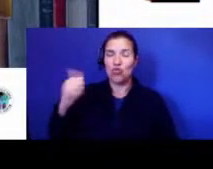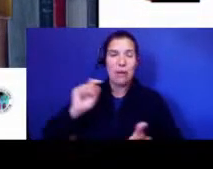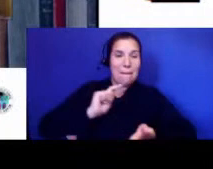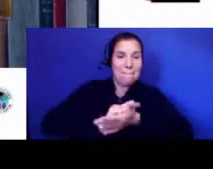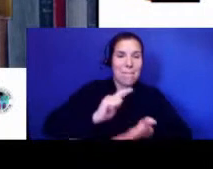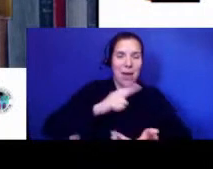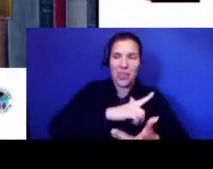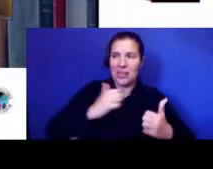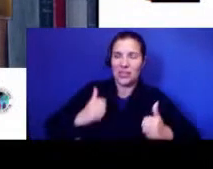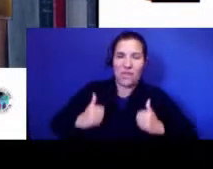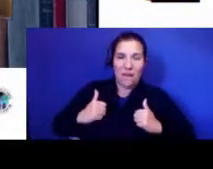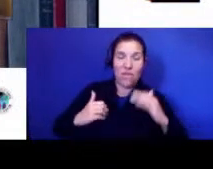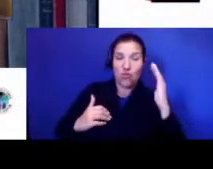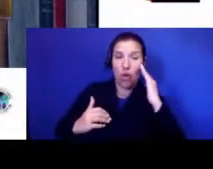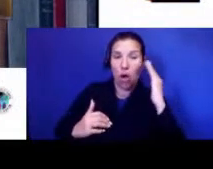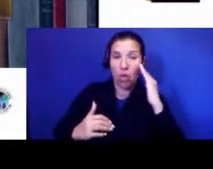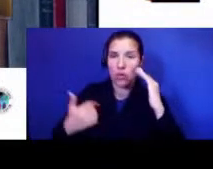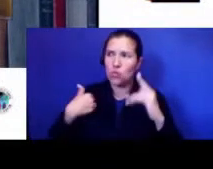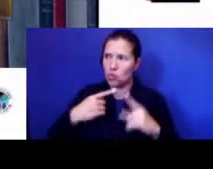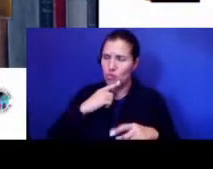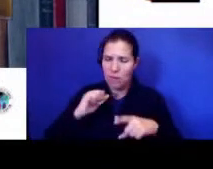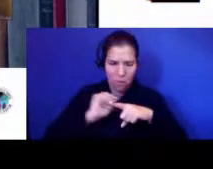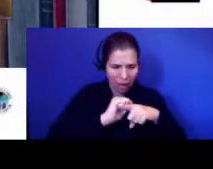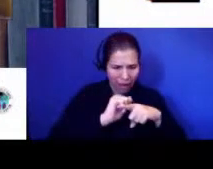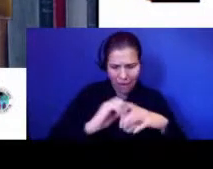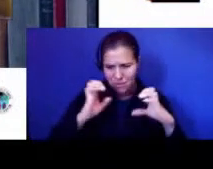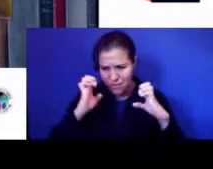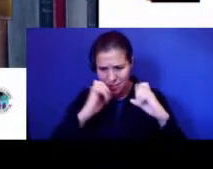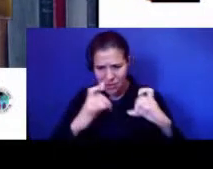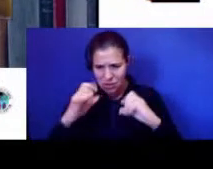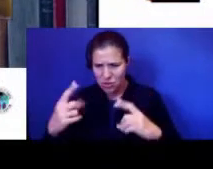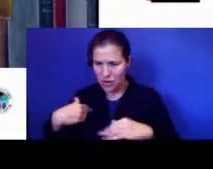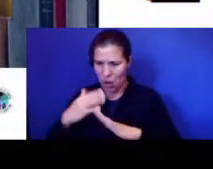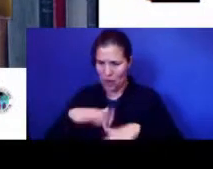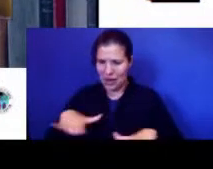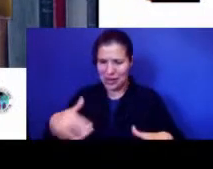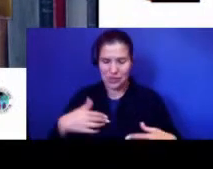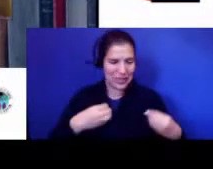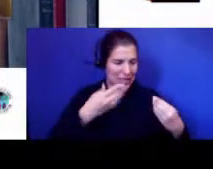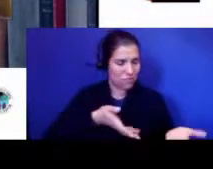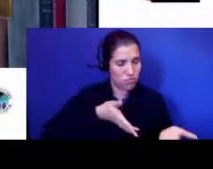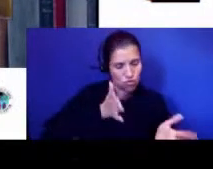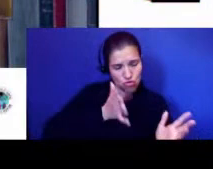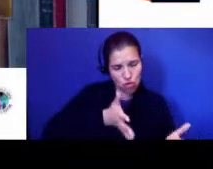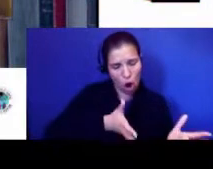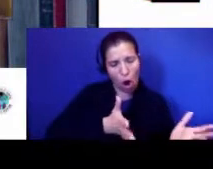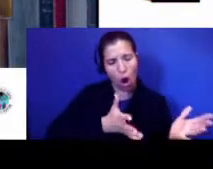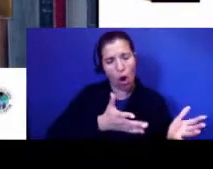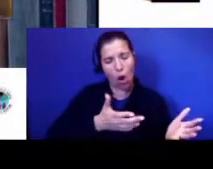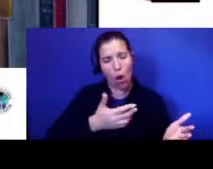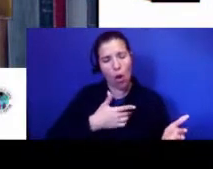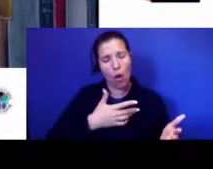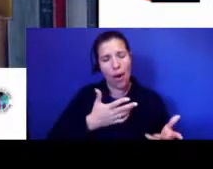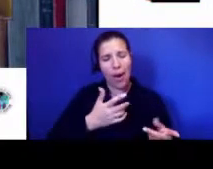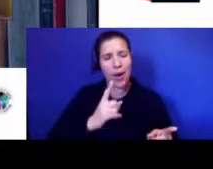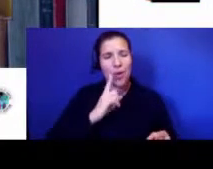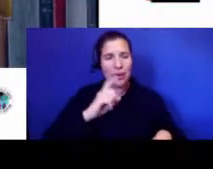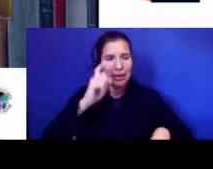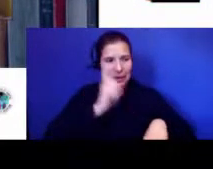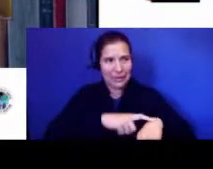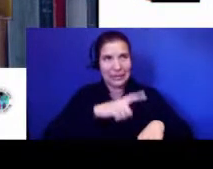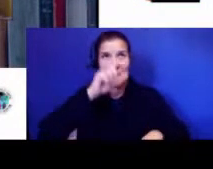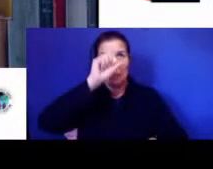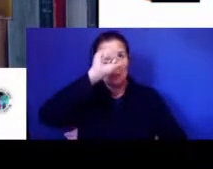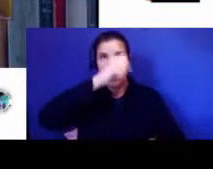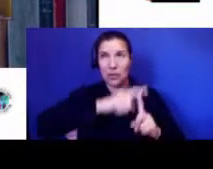knowledge, something we practice and teach our kids when we give them the talk, or when we place our hands at 10 o'clock and 2 o'clock,